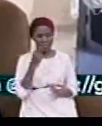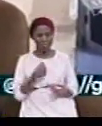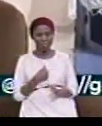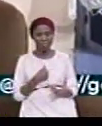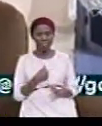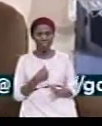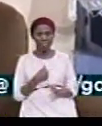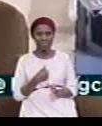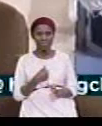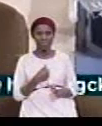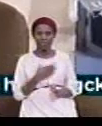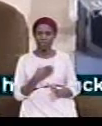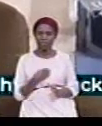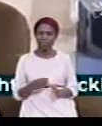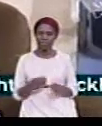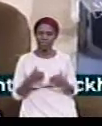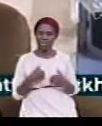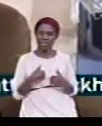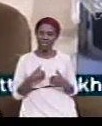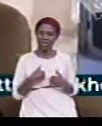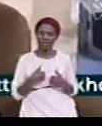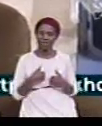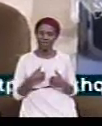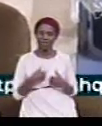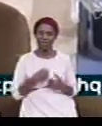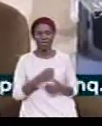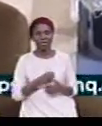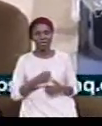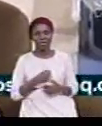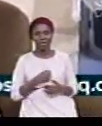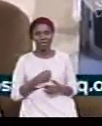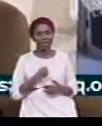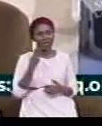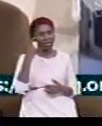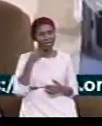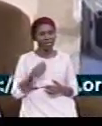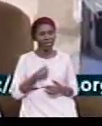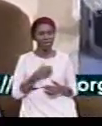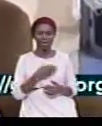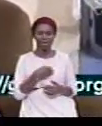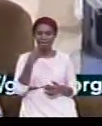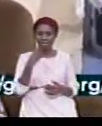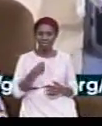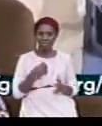had pity on me and told me that he would connect